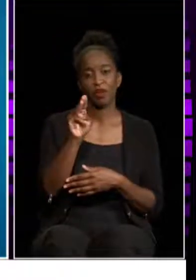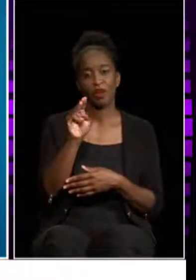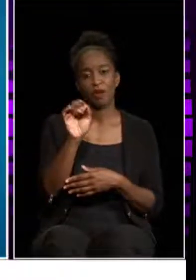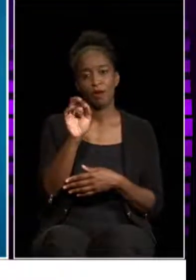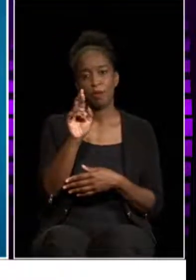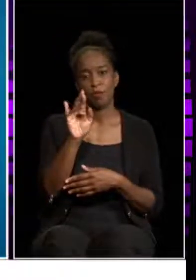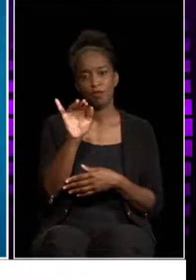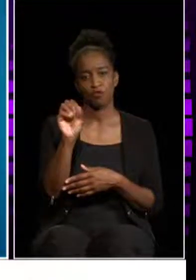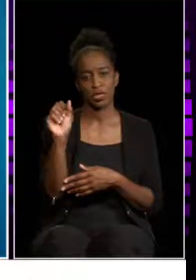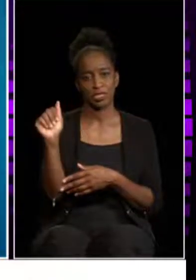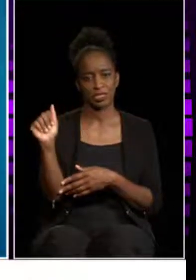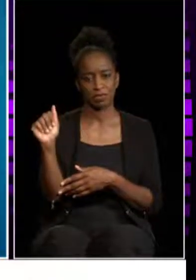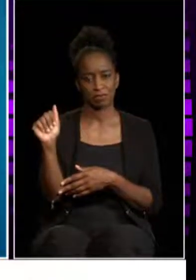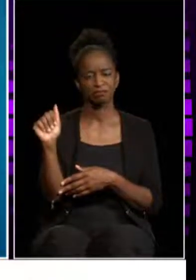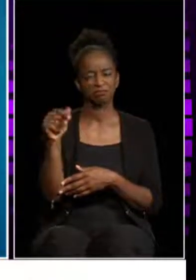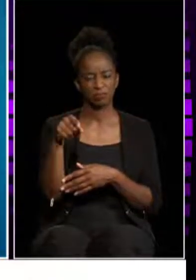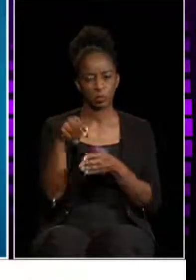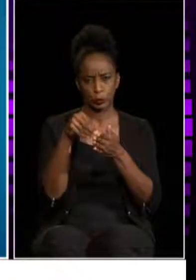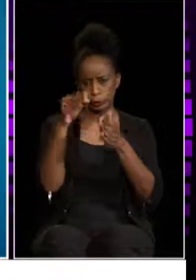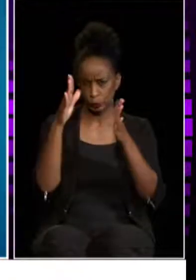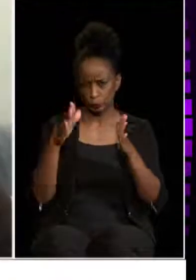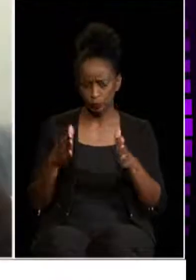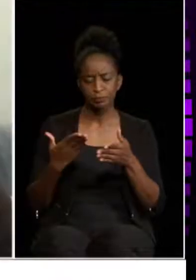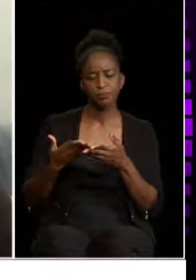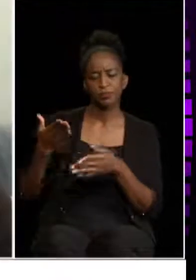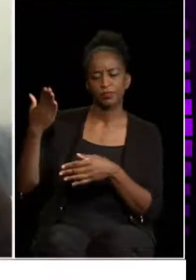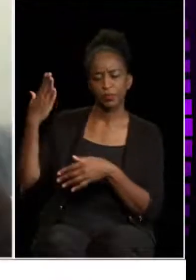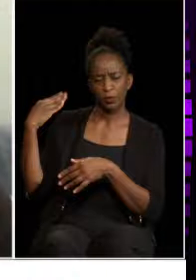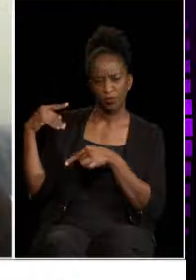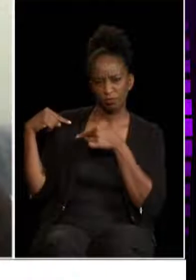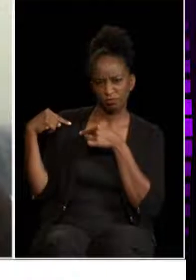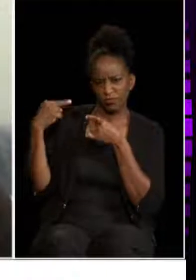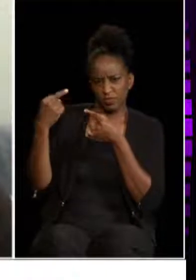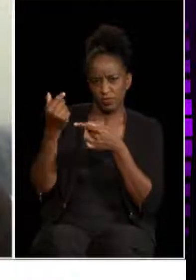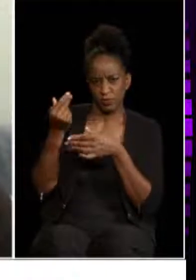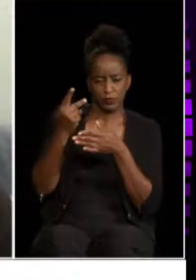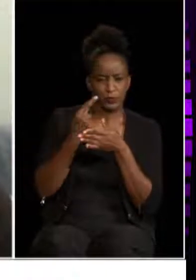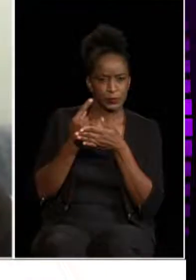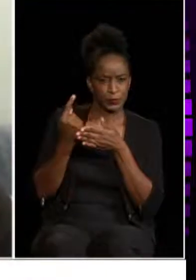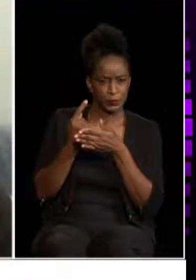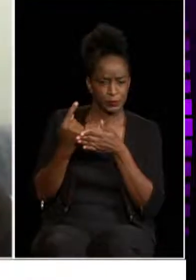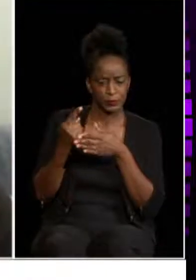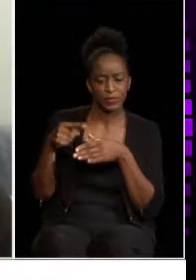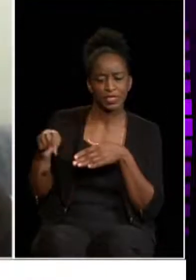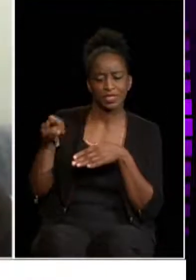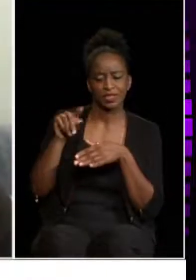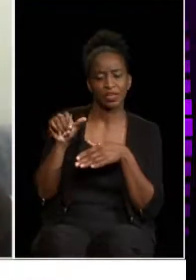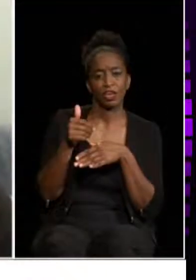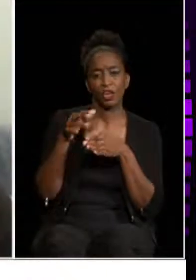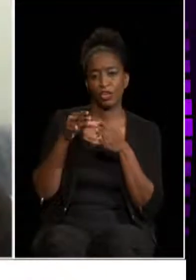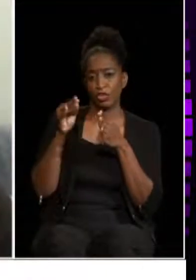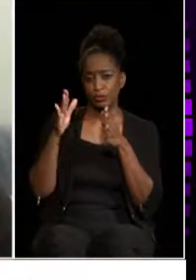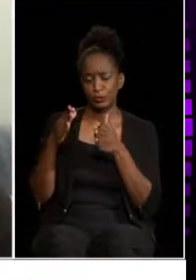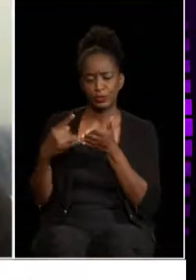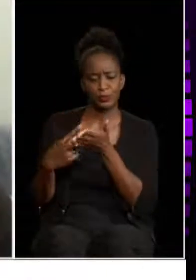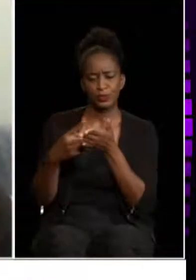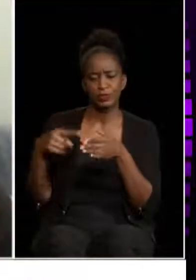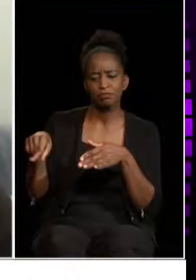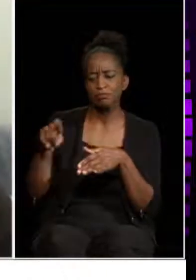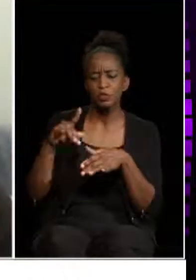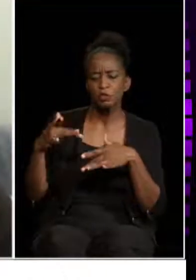weeks about their respective trials. How has it been for you as a young person trying to cope with the pandemic and your studies at the same